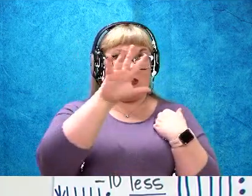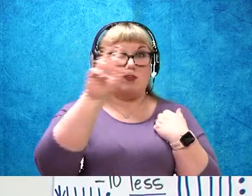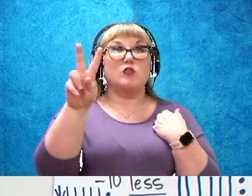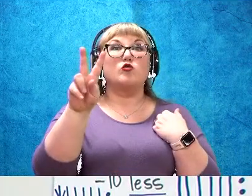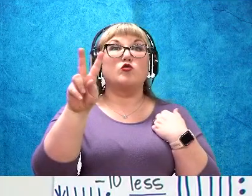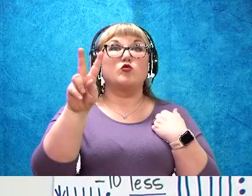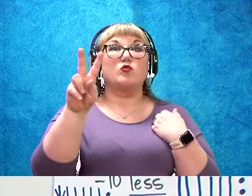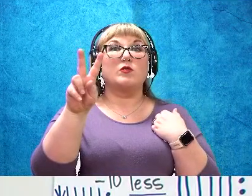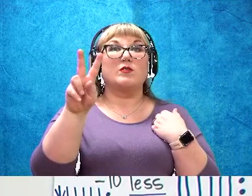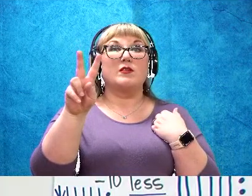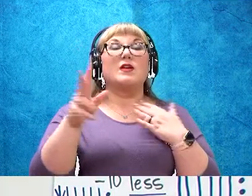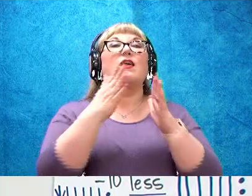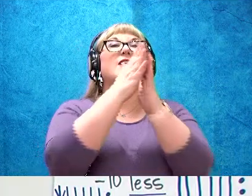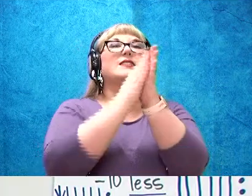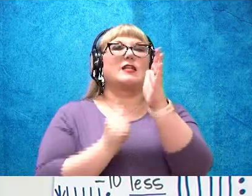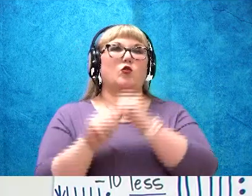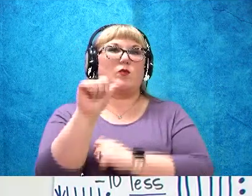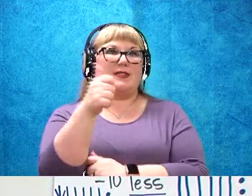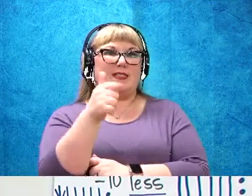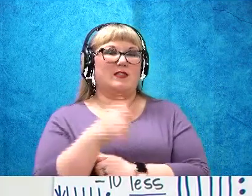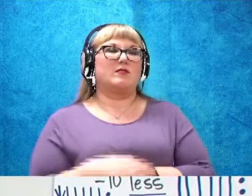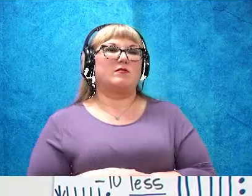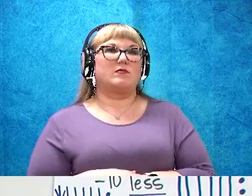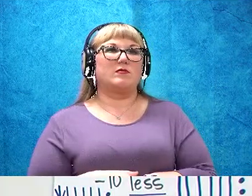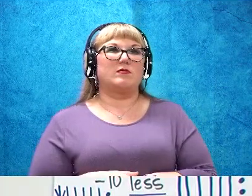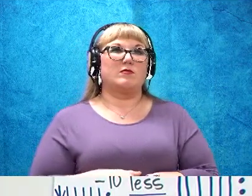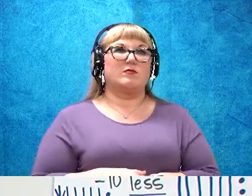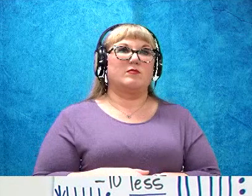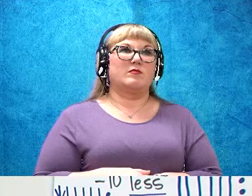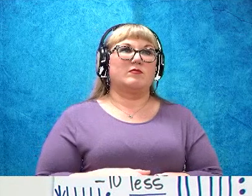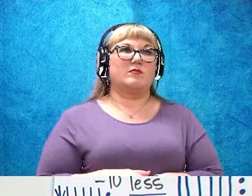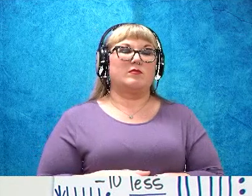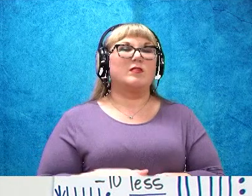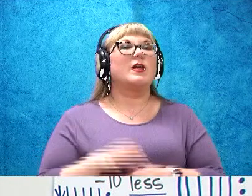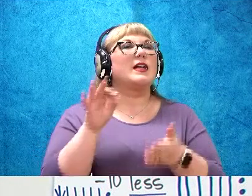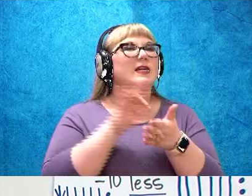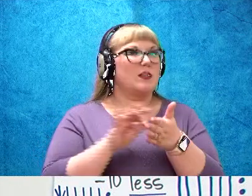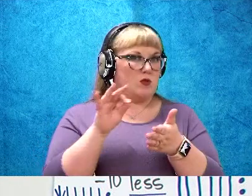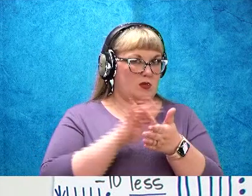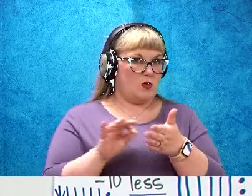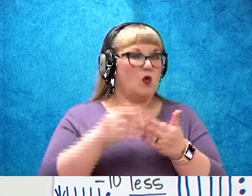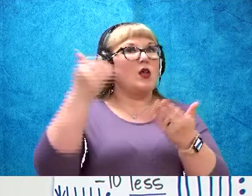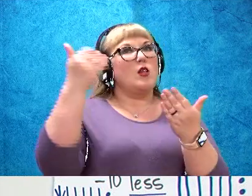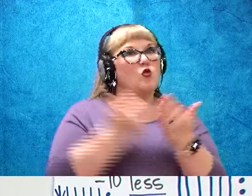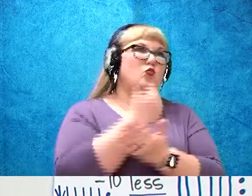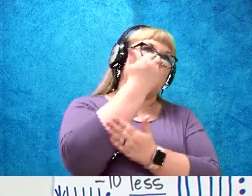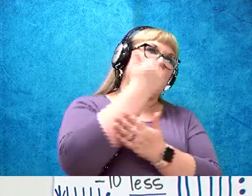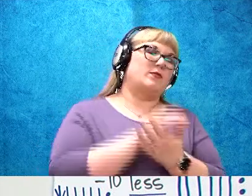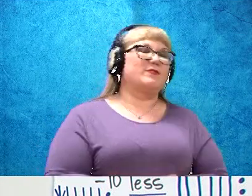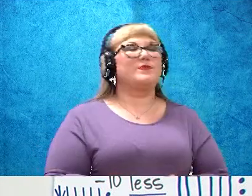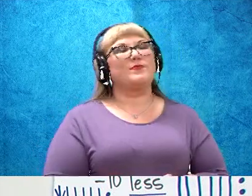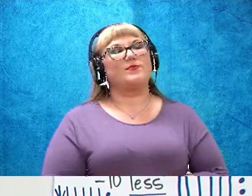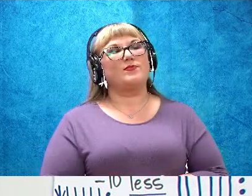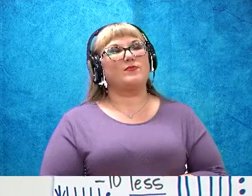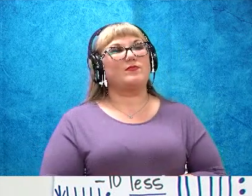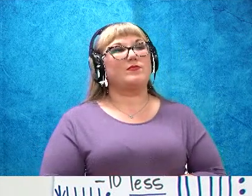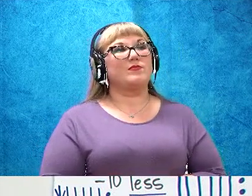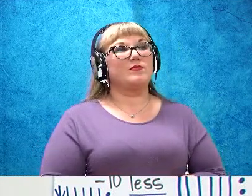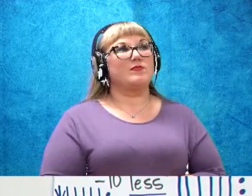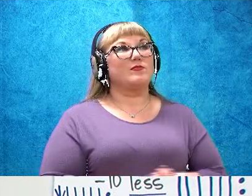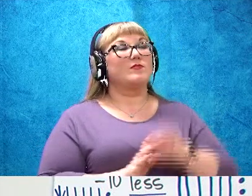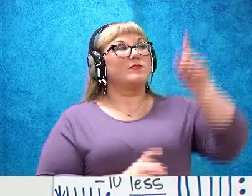We're going to take away a 10. Let's count our new.